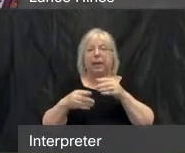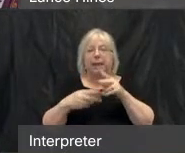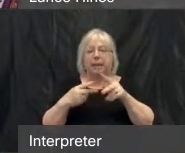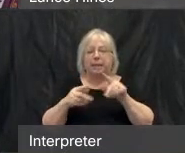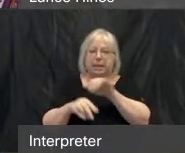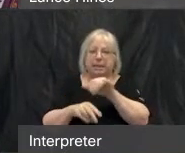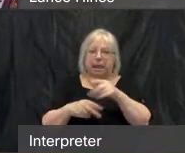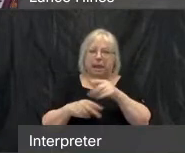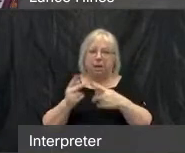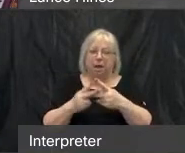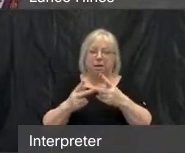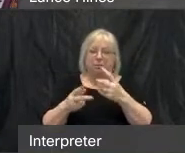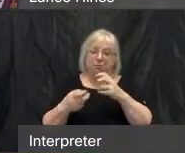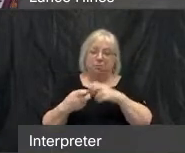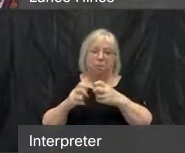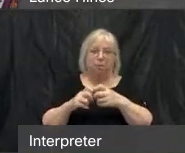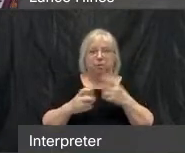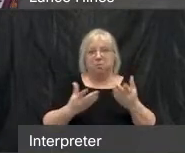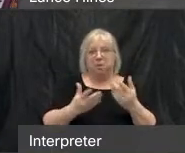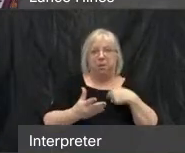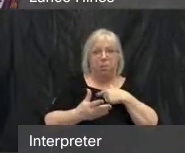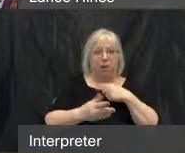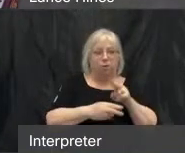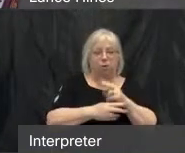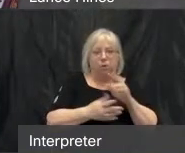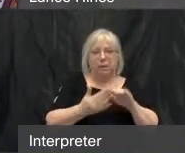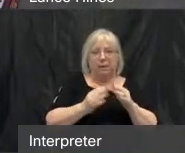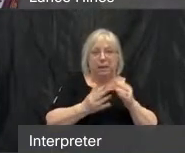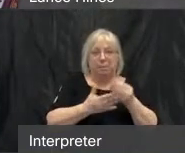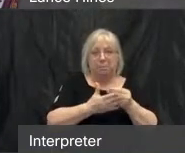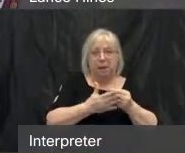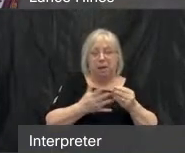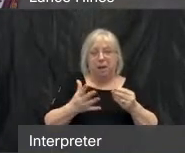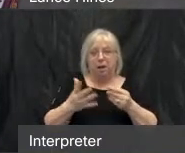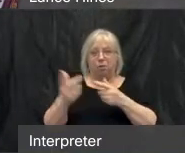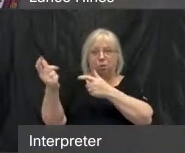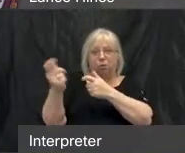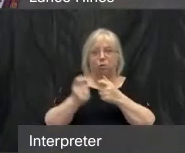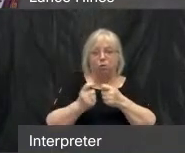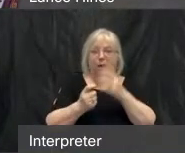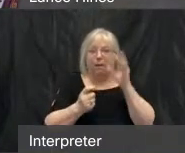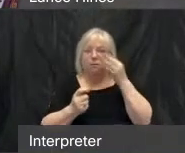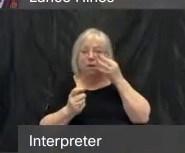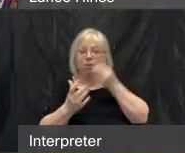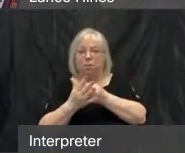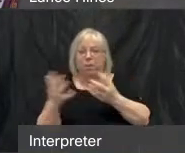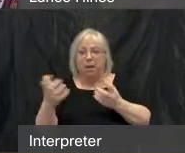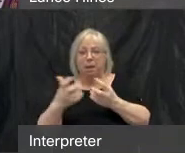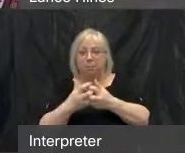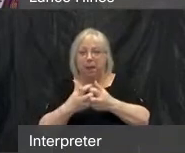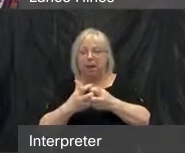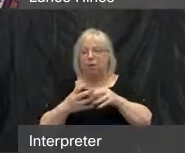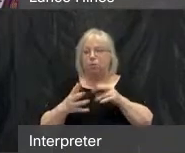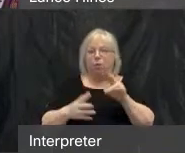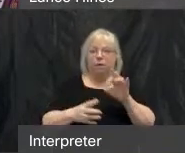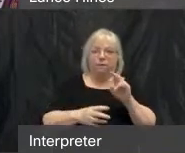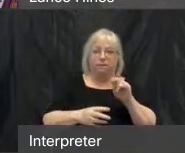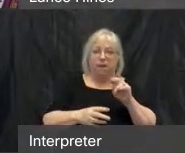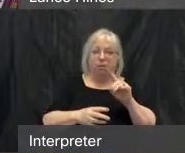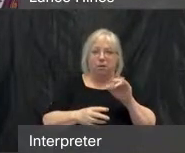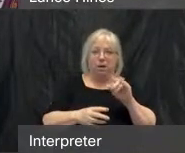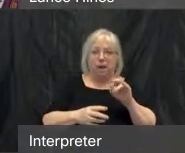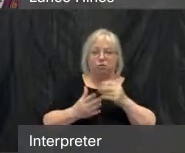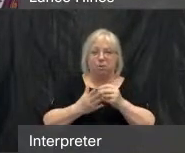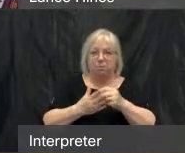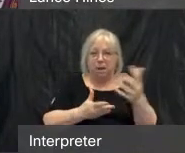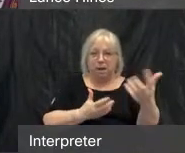from the city as match money to attract or lure federal money in here, foundation money in here. So it wasn't